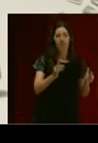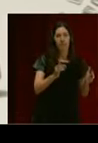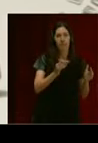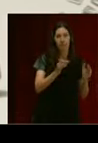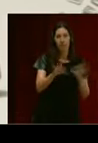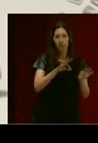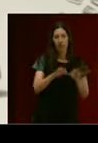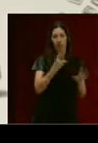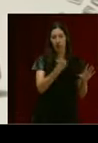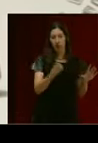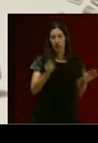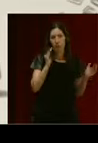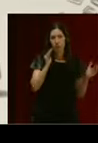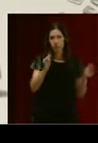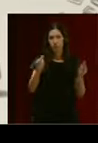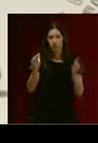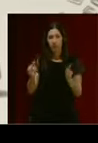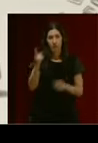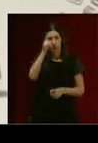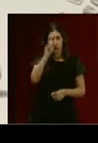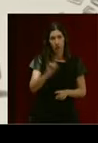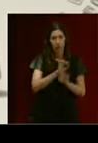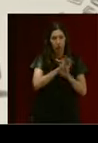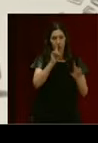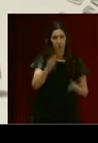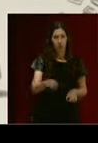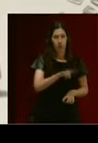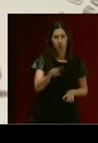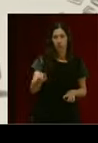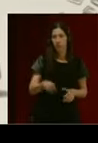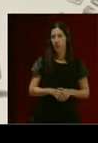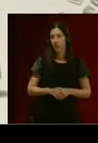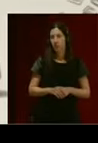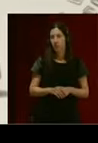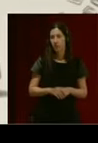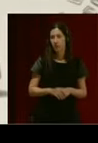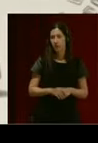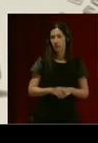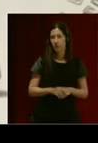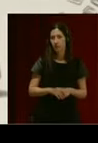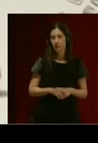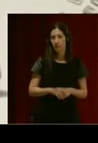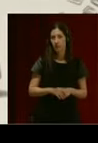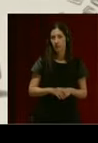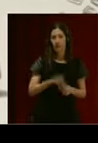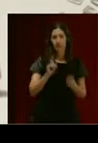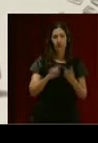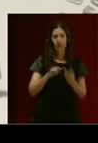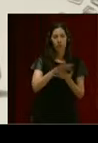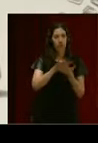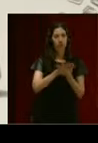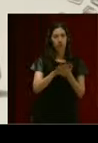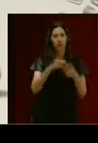So item by item or selection by selection. Did I make myself clear? Yes? Okay.